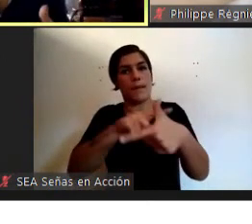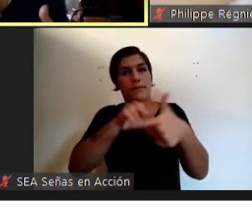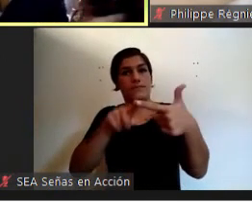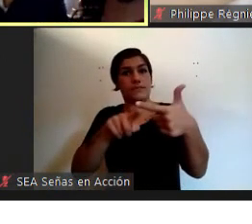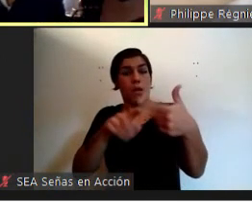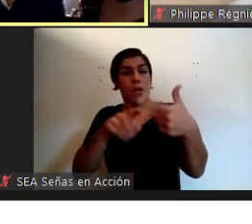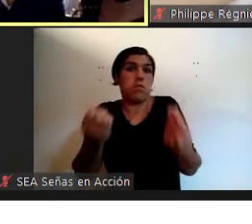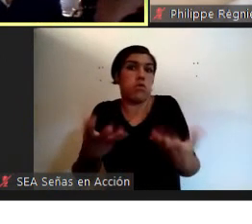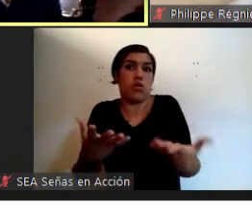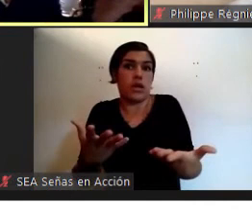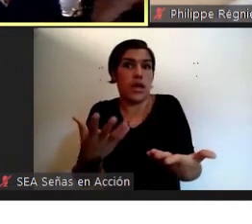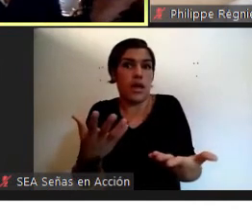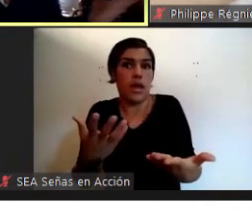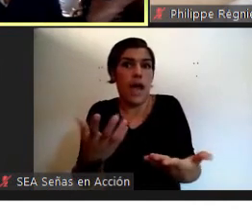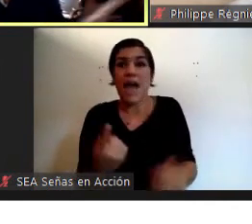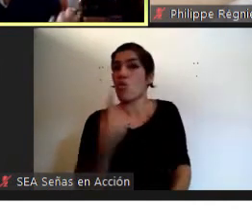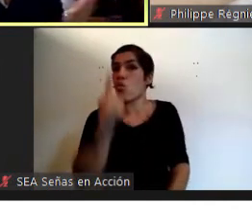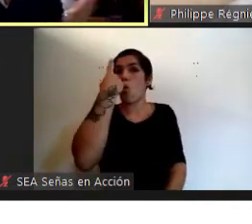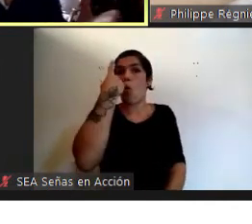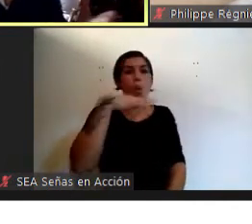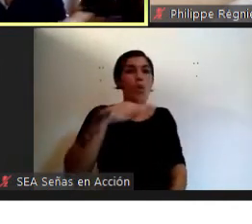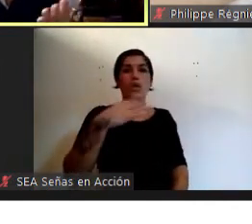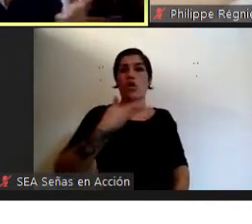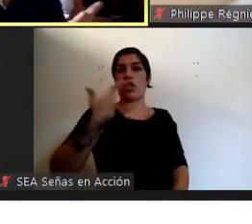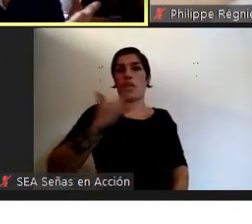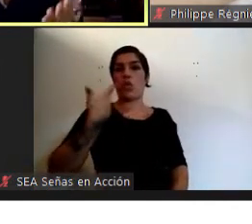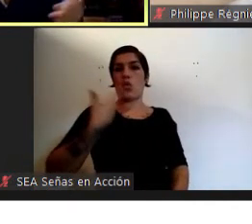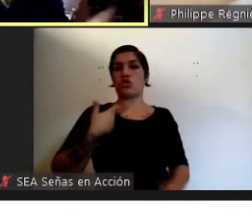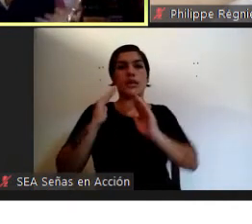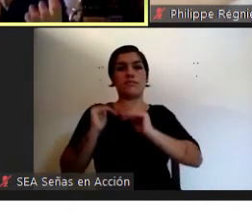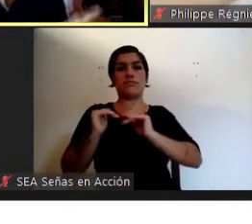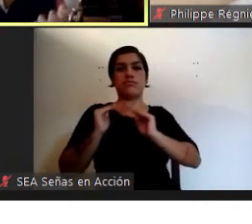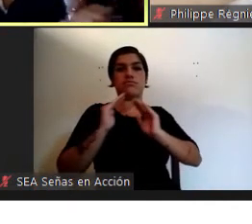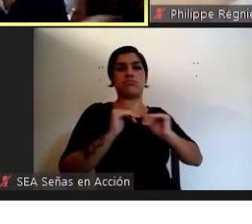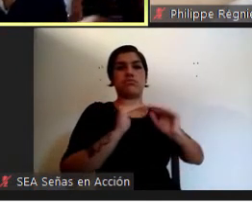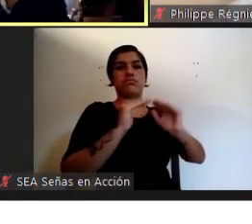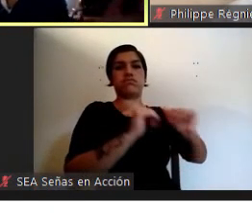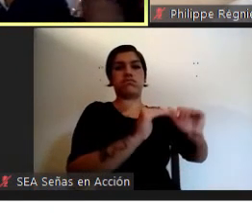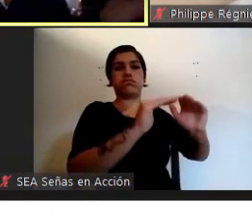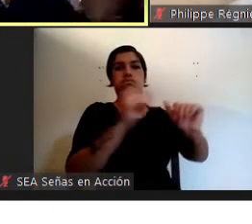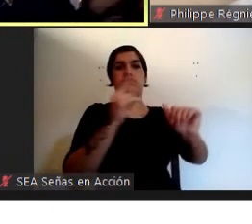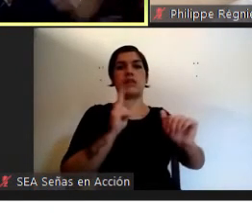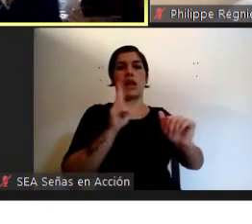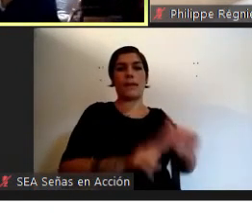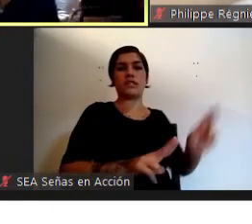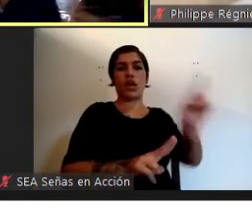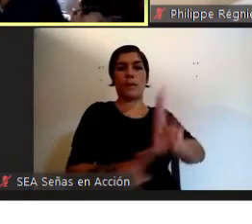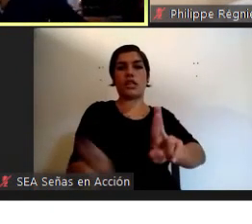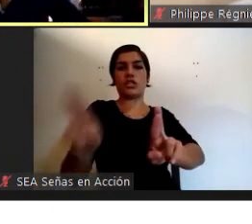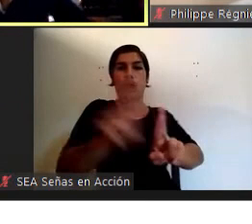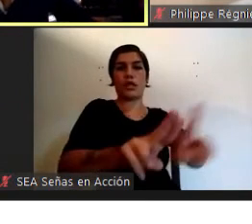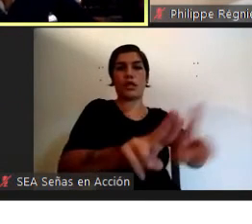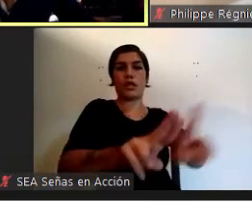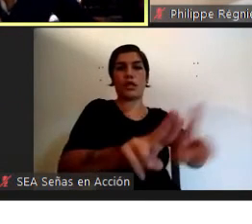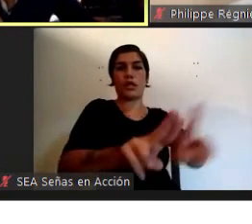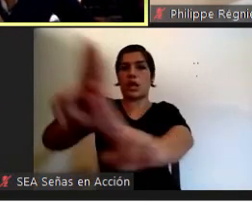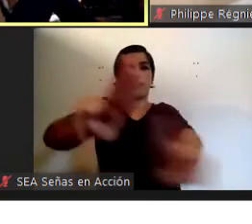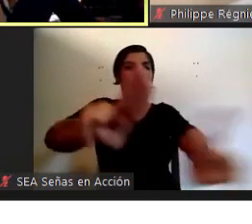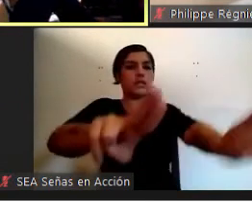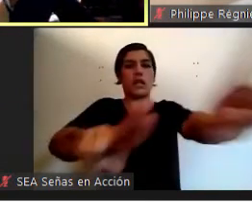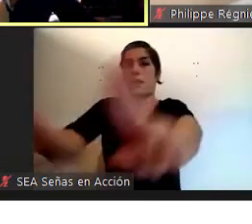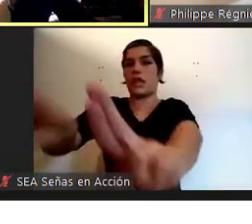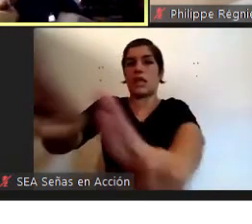this hegemonious narrative, the dominating perspective, language on which all